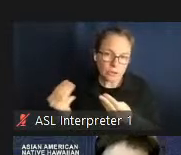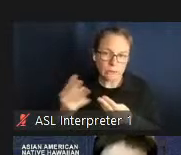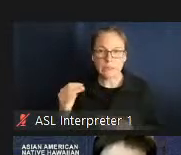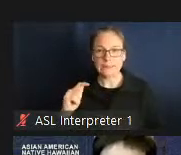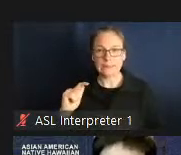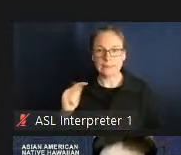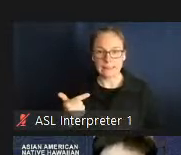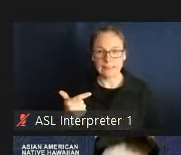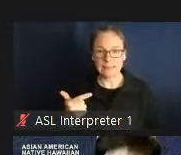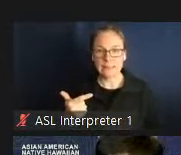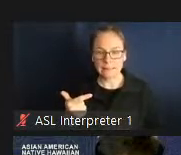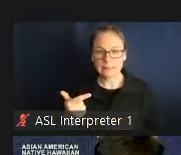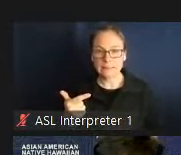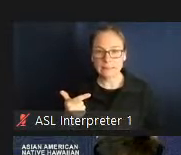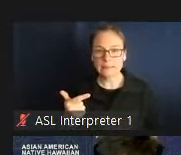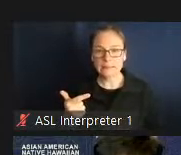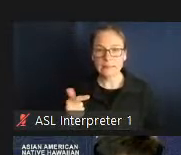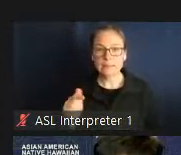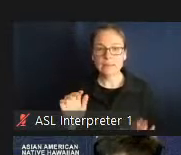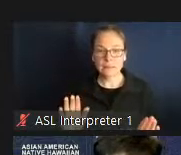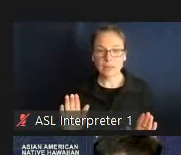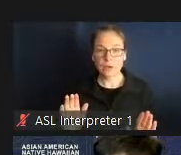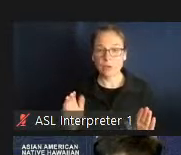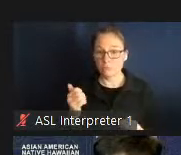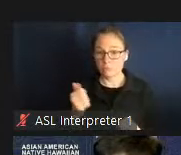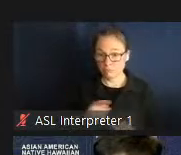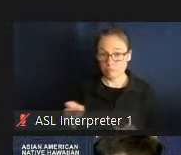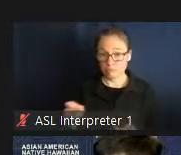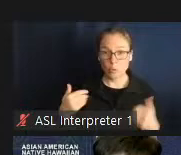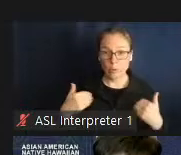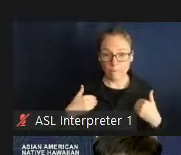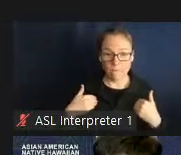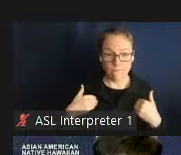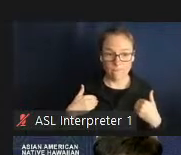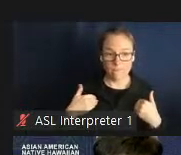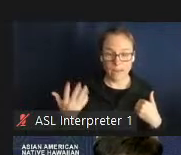So everyone has the